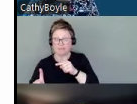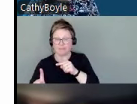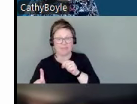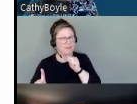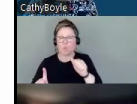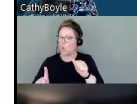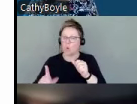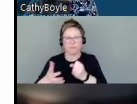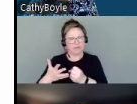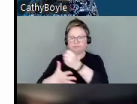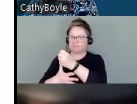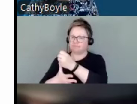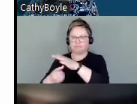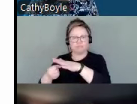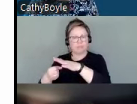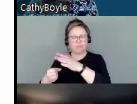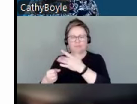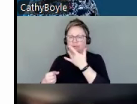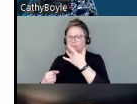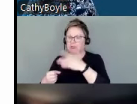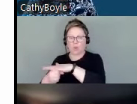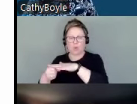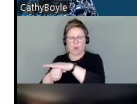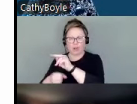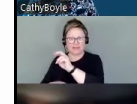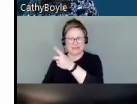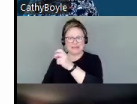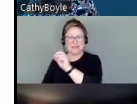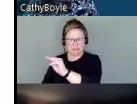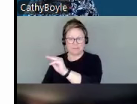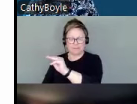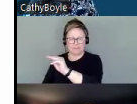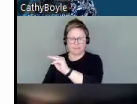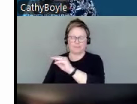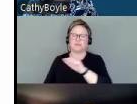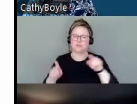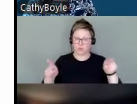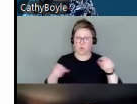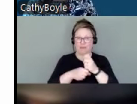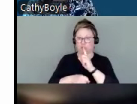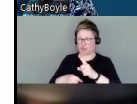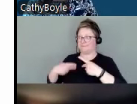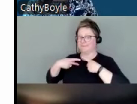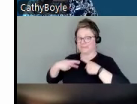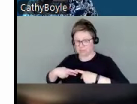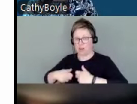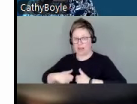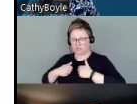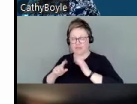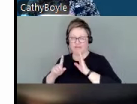local preference in Needham. So you need to make sure the physical address is their address.